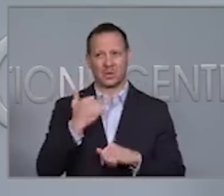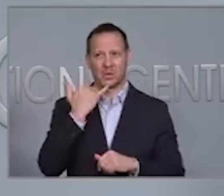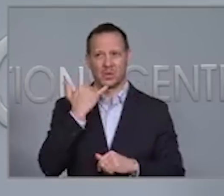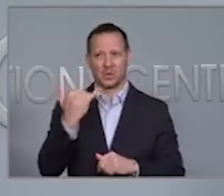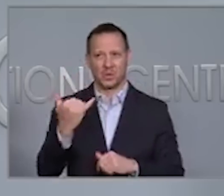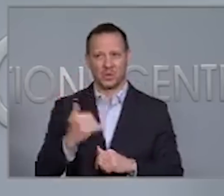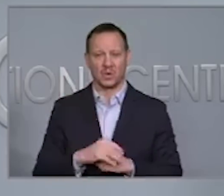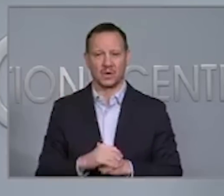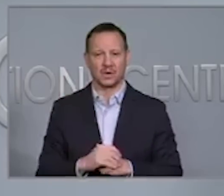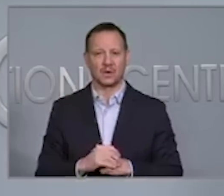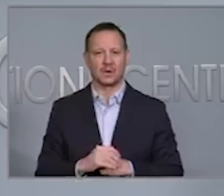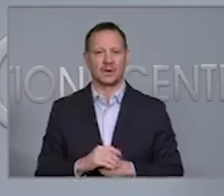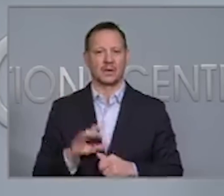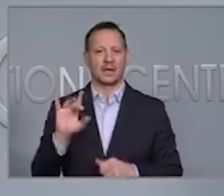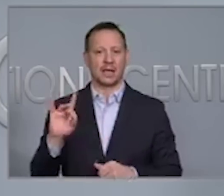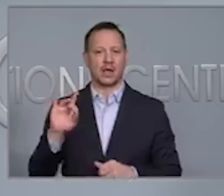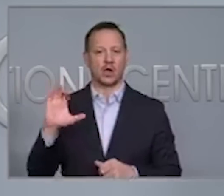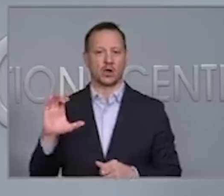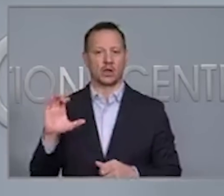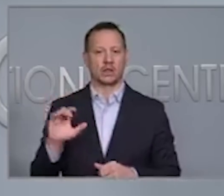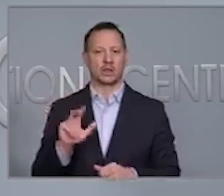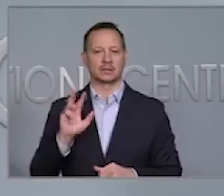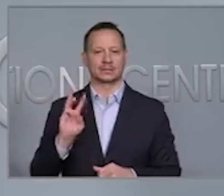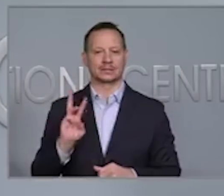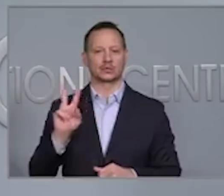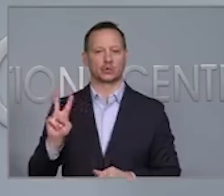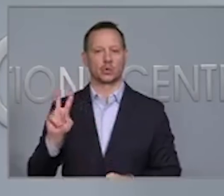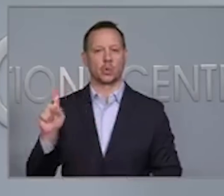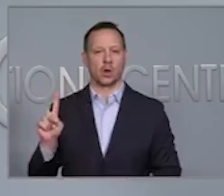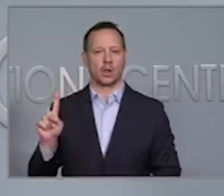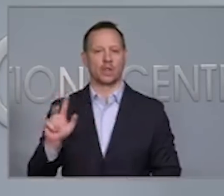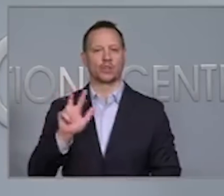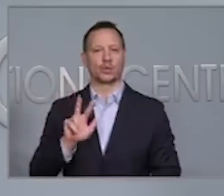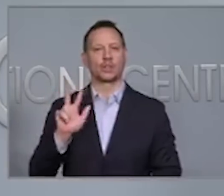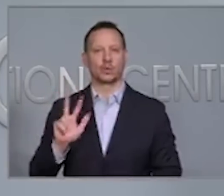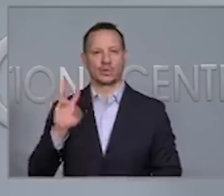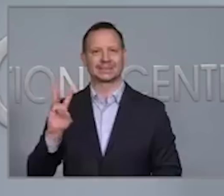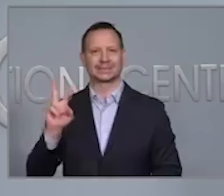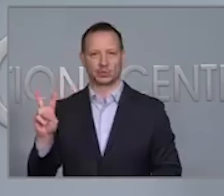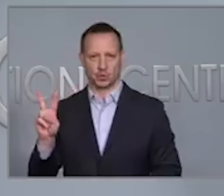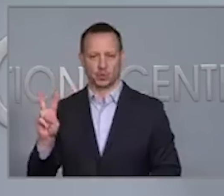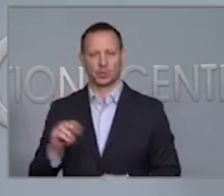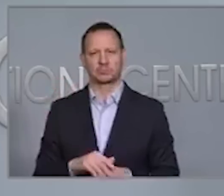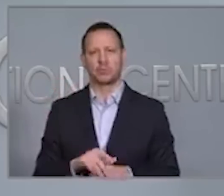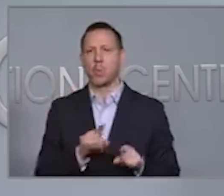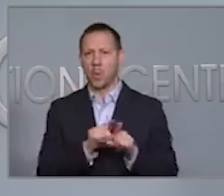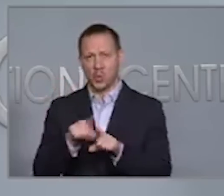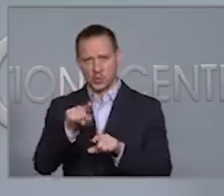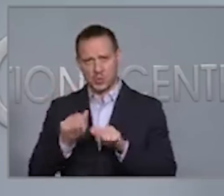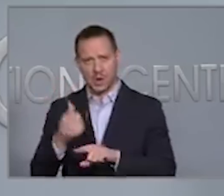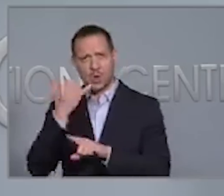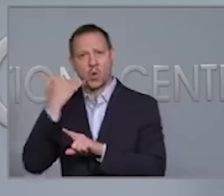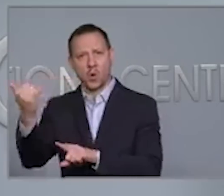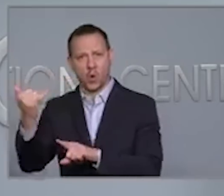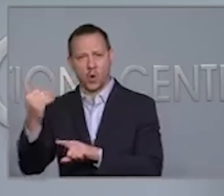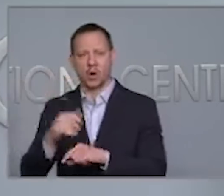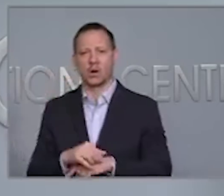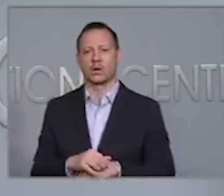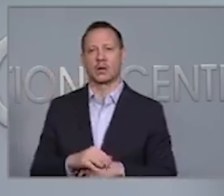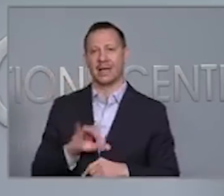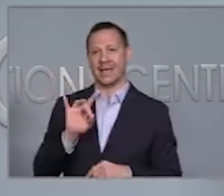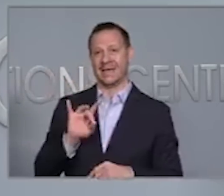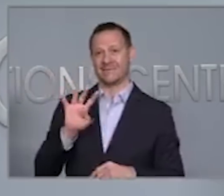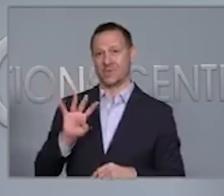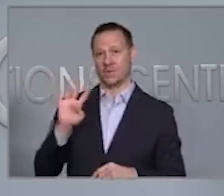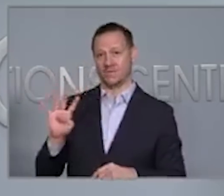1-800-621-3362. Additionally, as we said yesterday, you can contact the North Carolina Disaster Case Management Program at